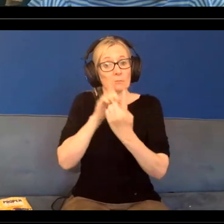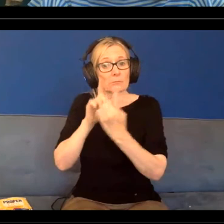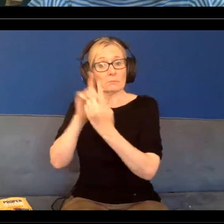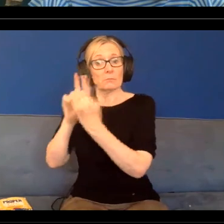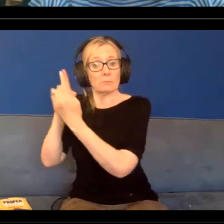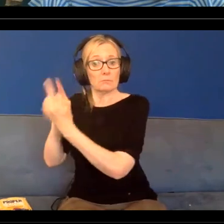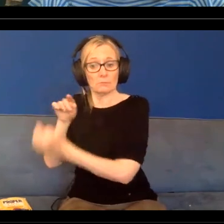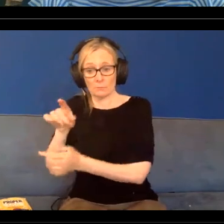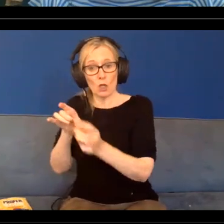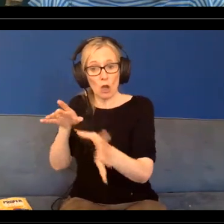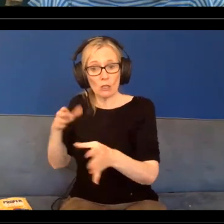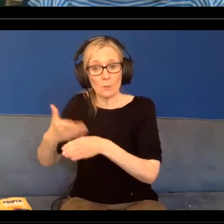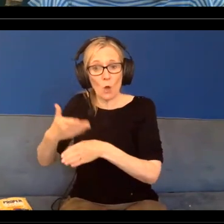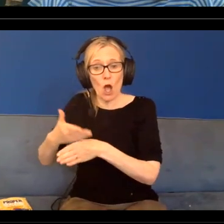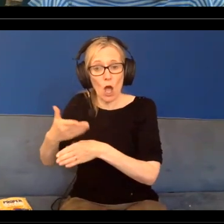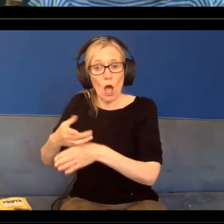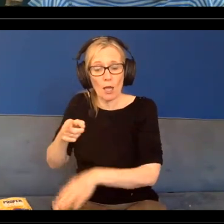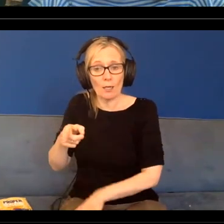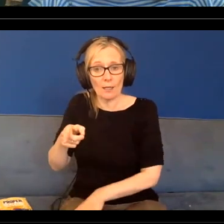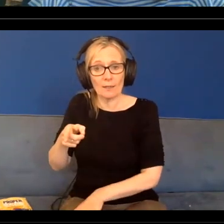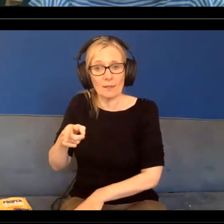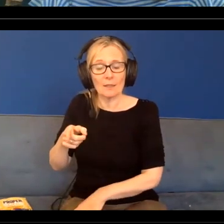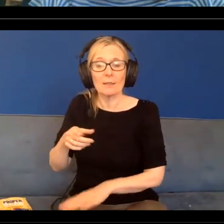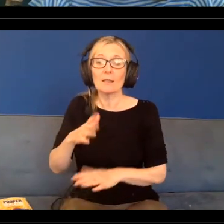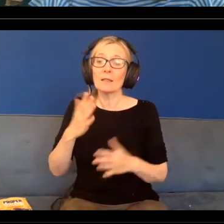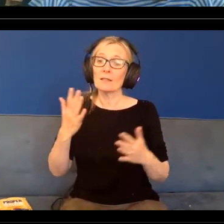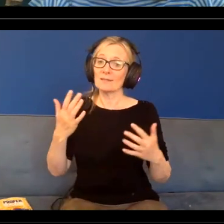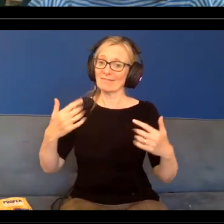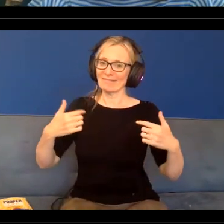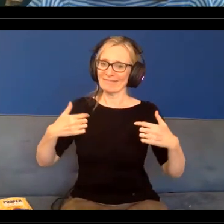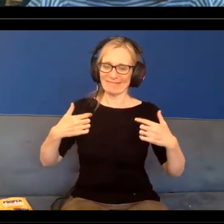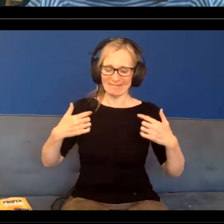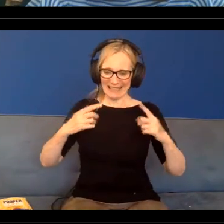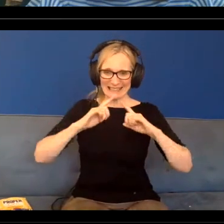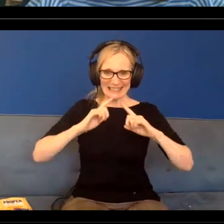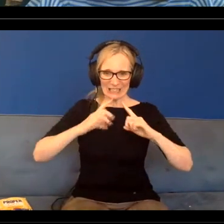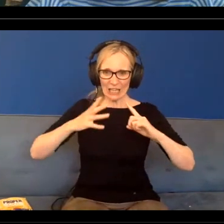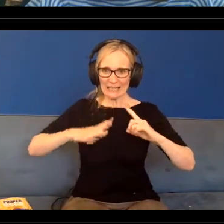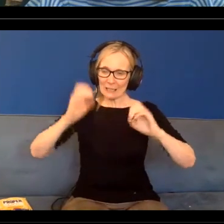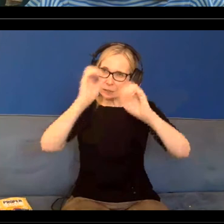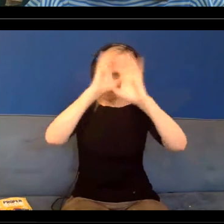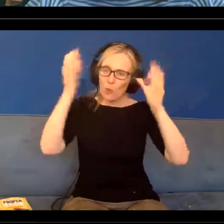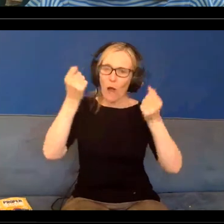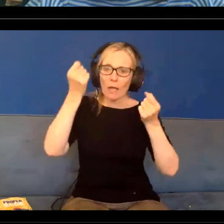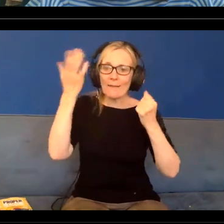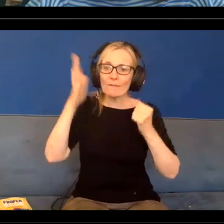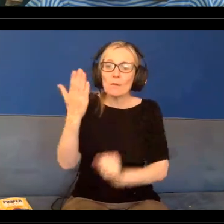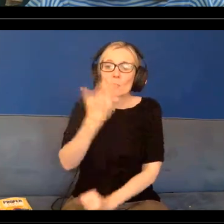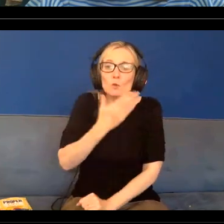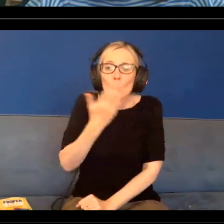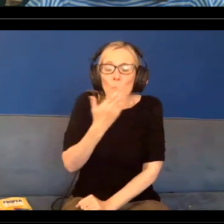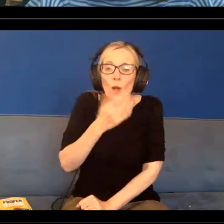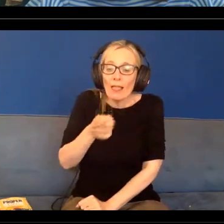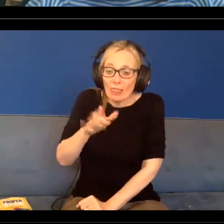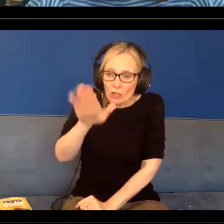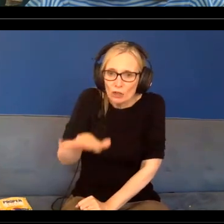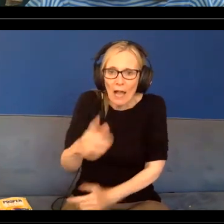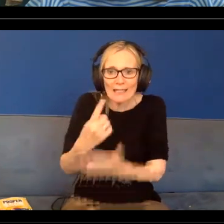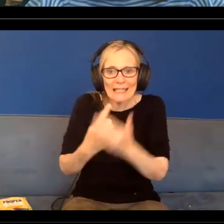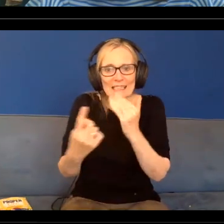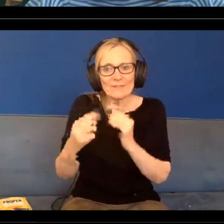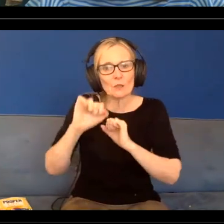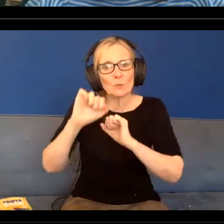Nottingham work. And just as a teacher, having an understanding from the school as to what the child responds to or really